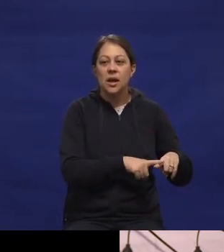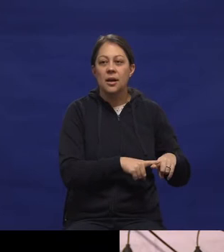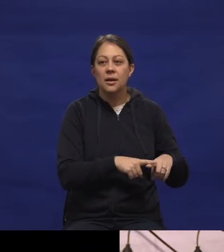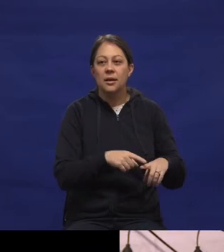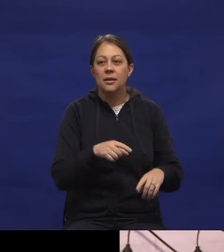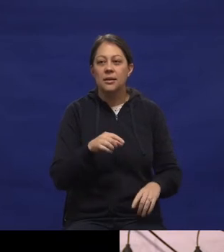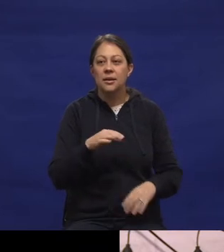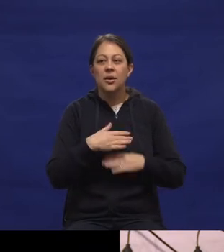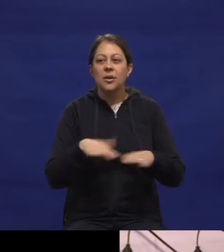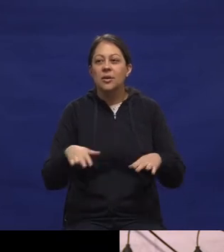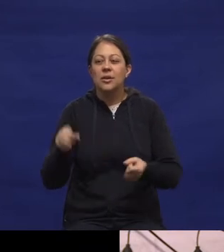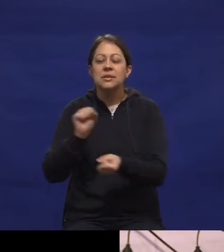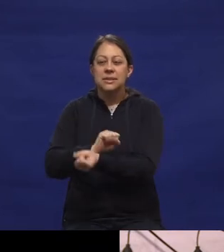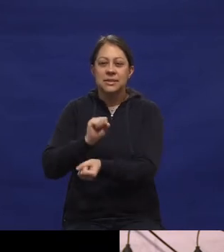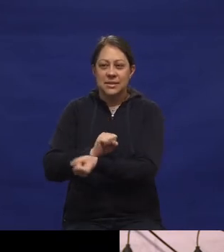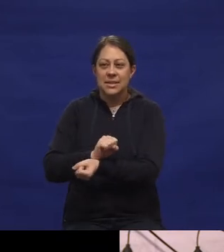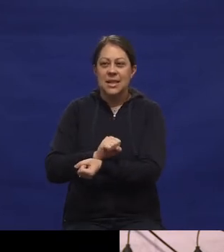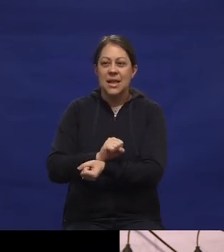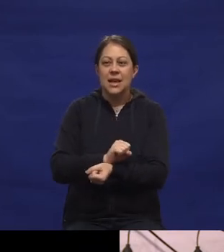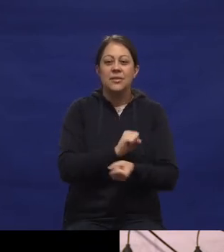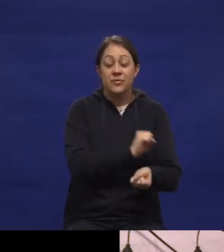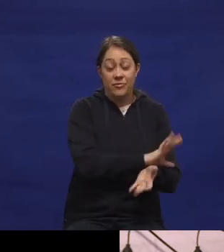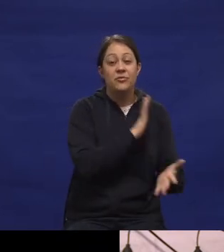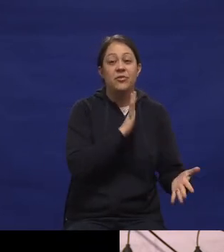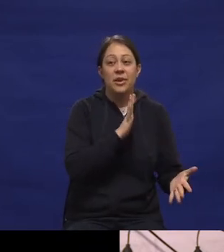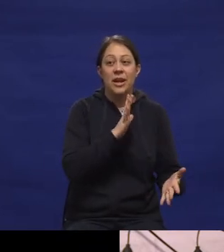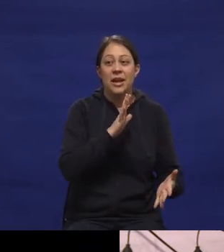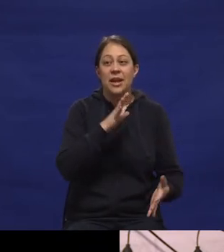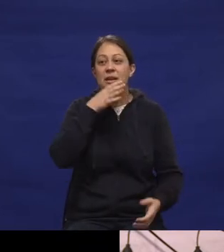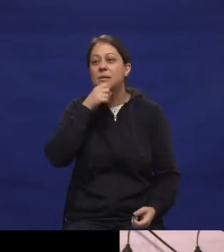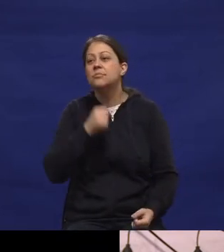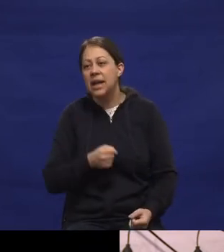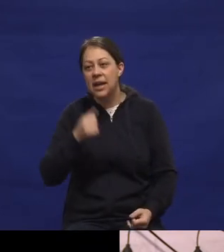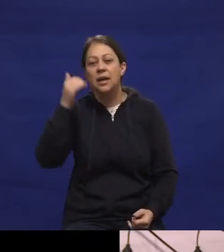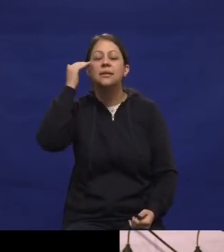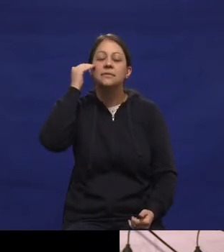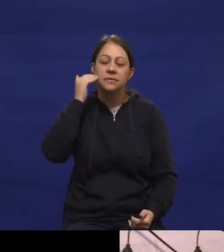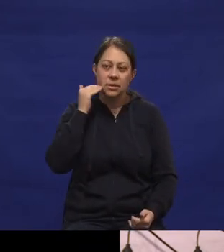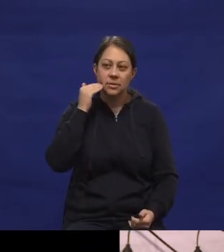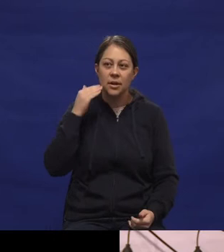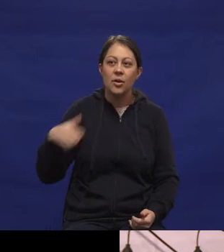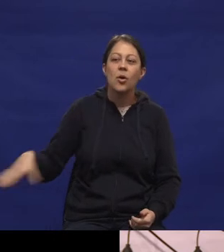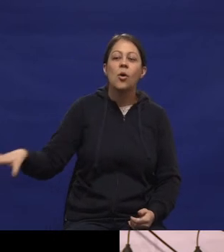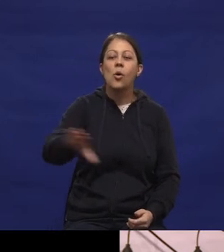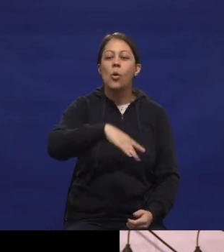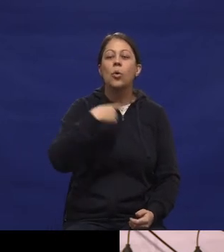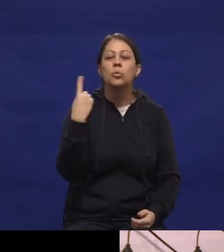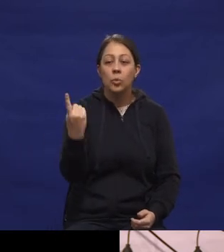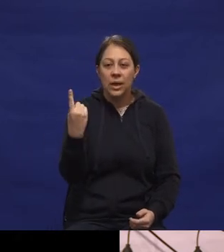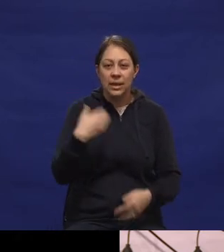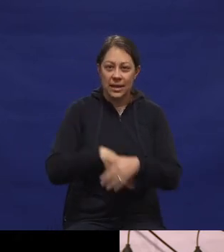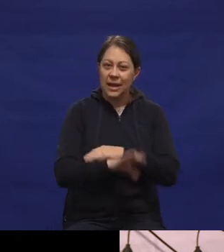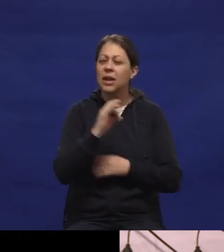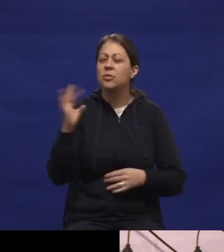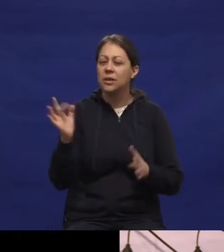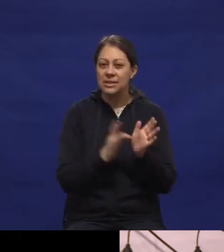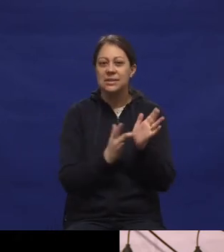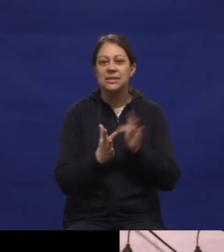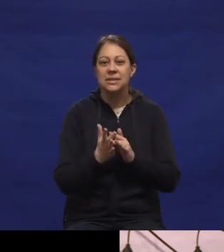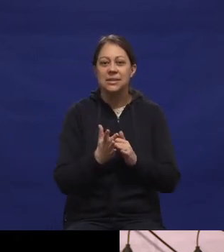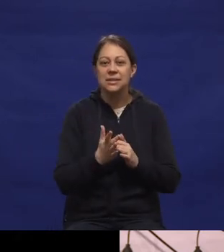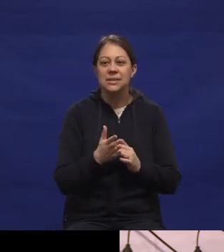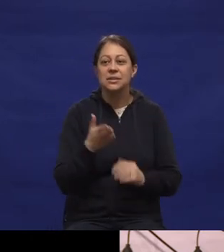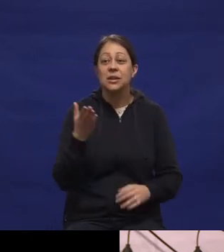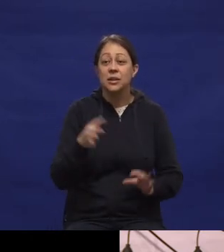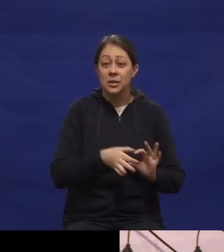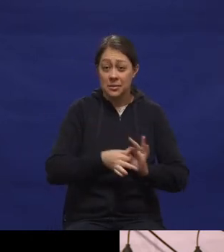slave nor free, nor is there male and female, for you are all one in Christ Jesus. If you belong to